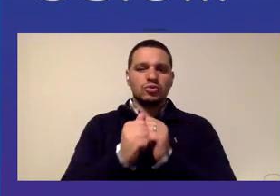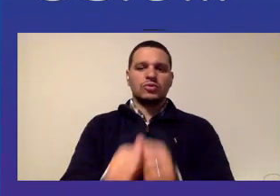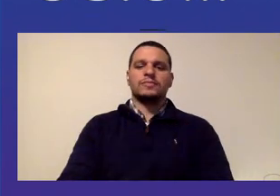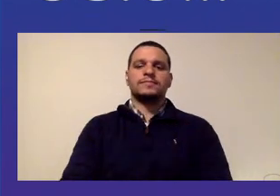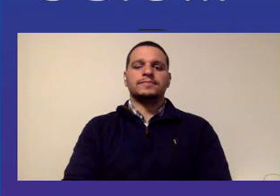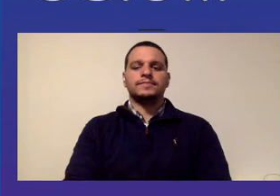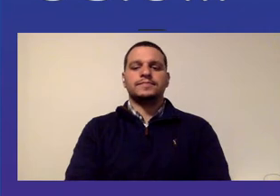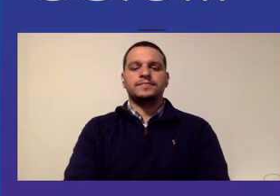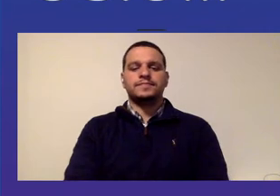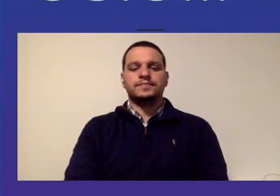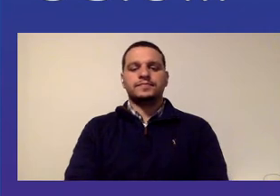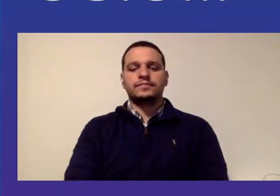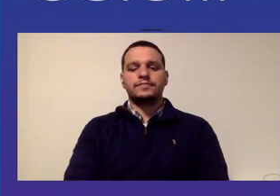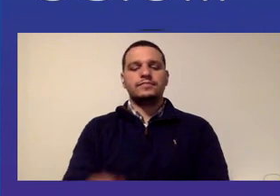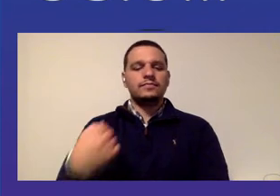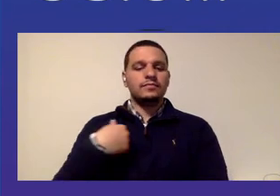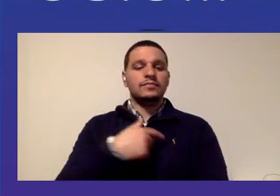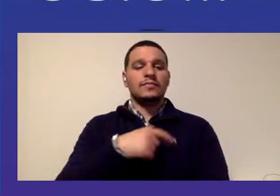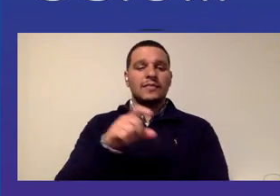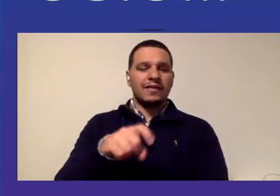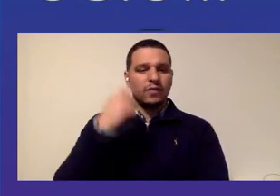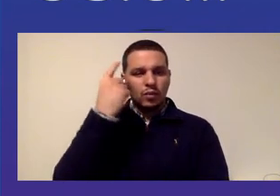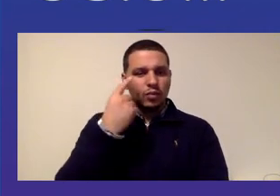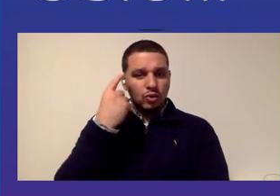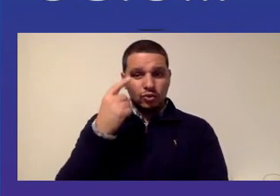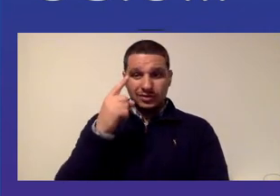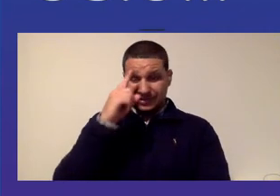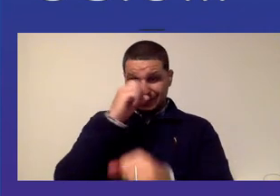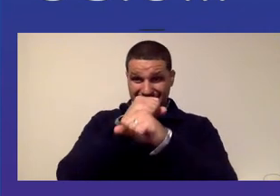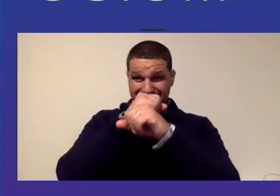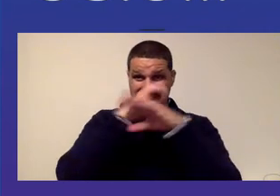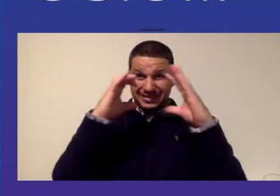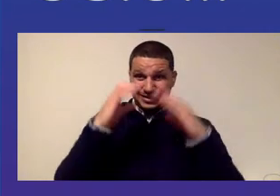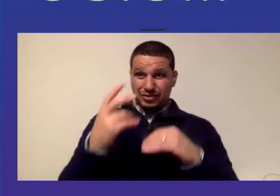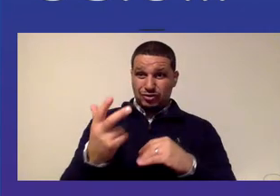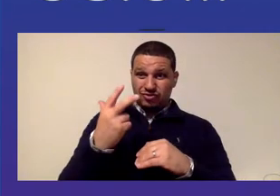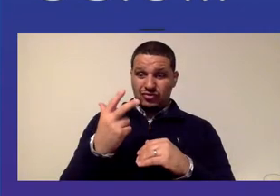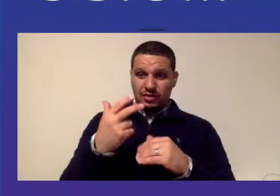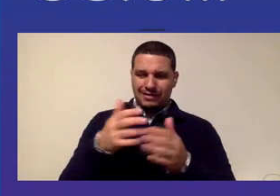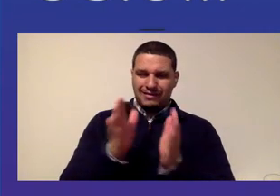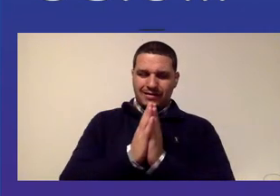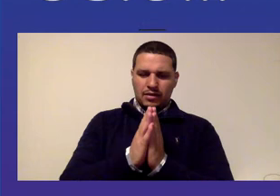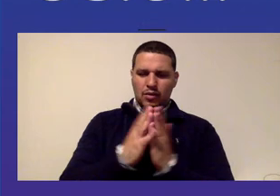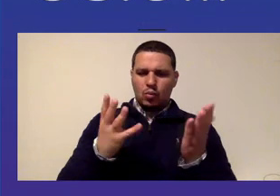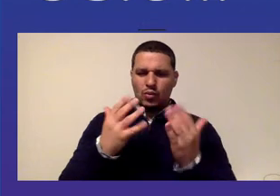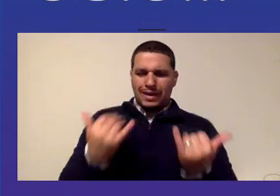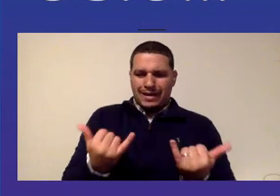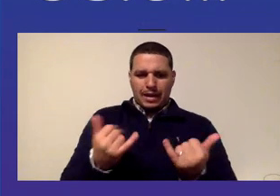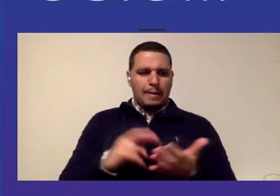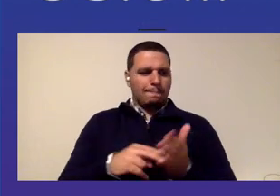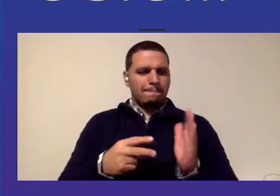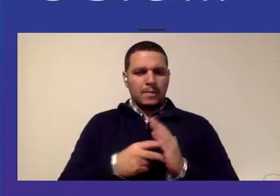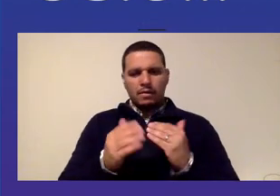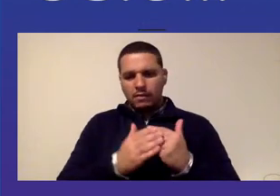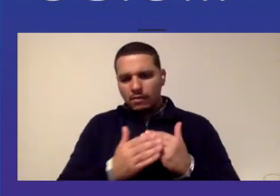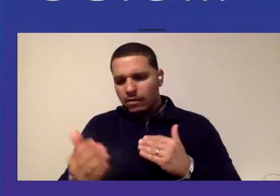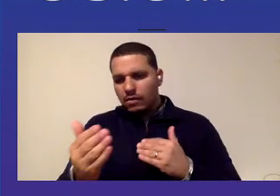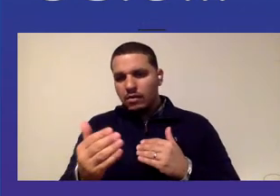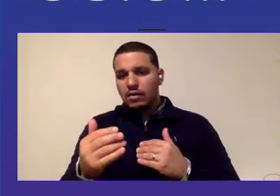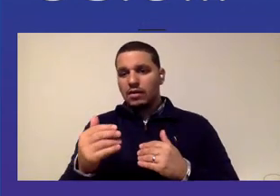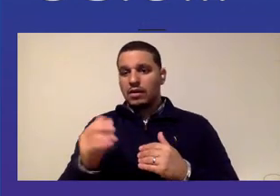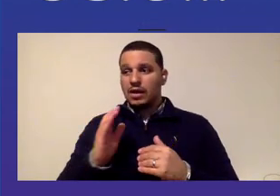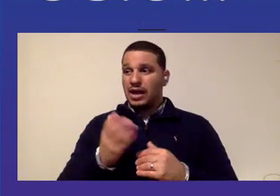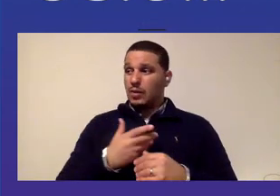We have to wonder, as scene three asked us to, what this now means, these ways of being and feeling